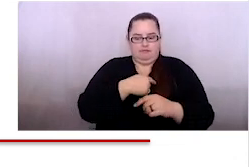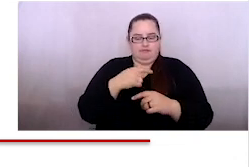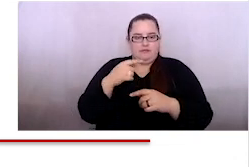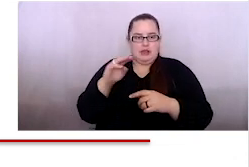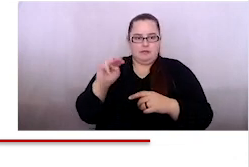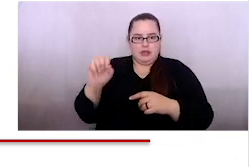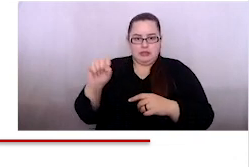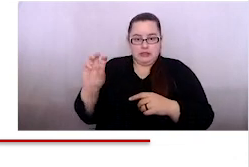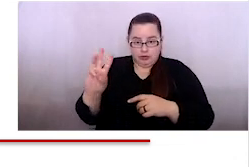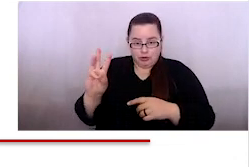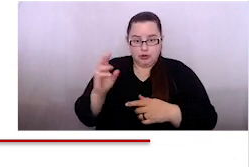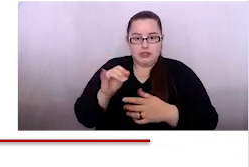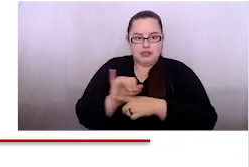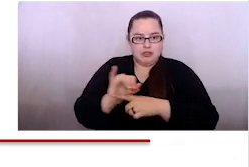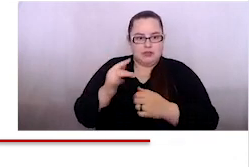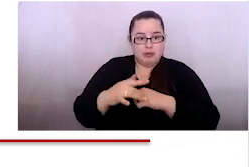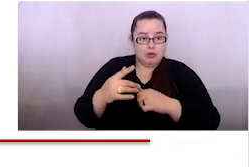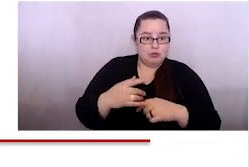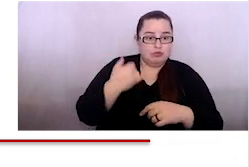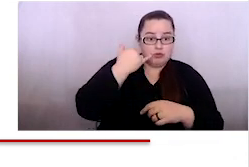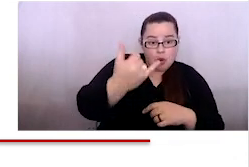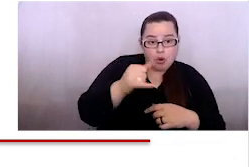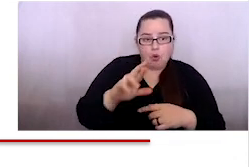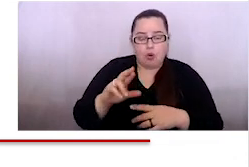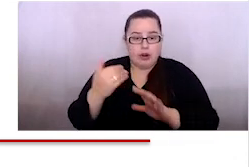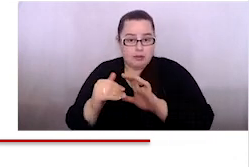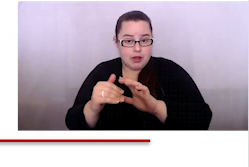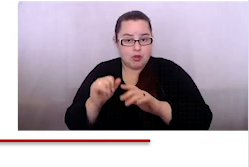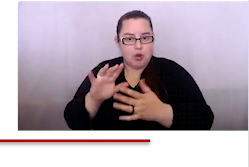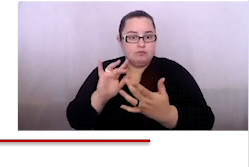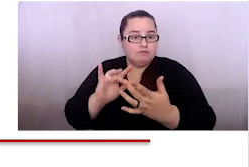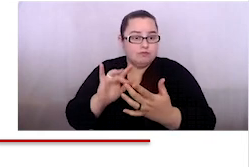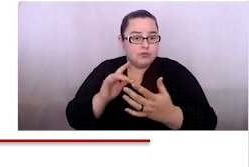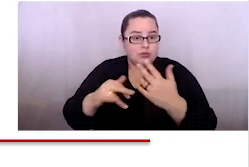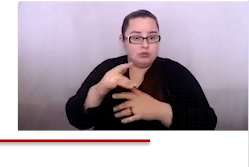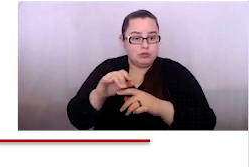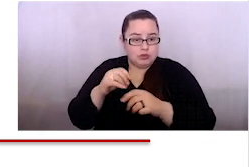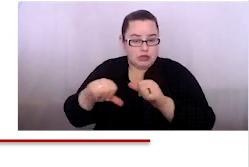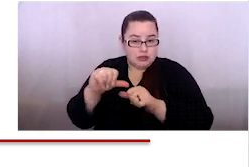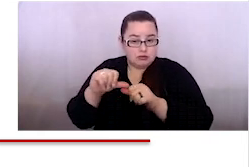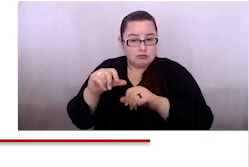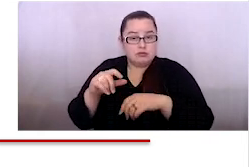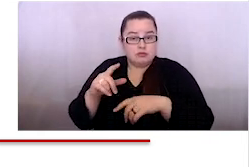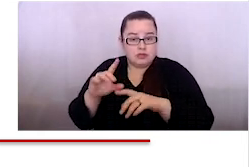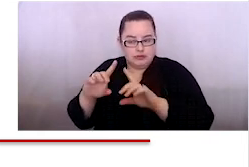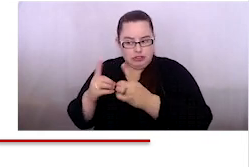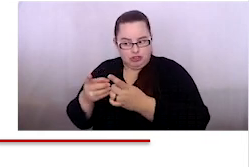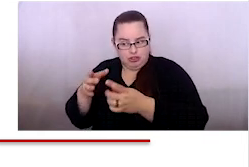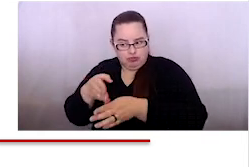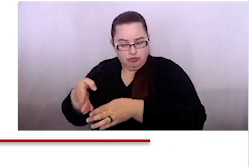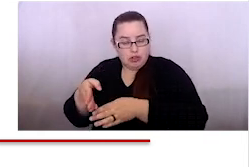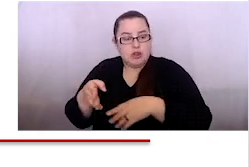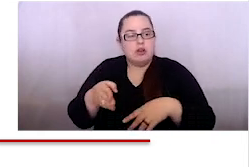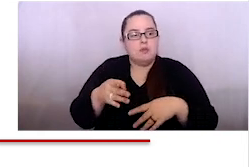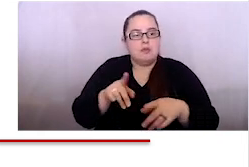or email, or reaching out to the Social Sciences Division. So our contact information will be listed on the chat as